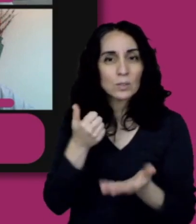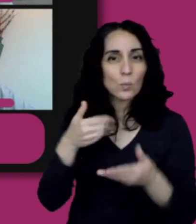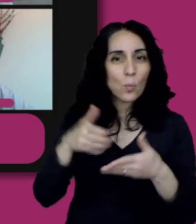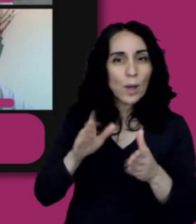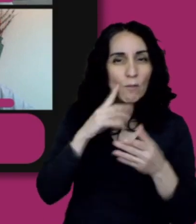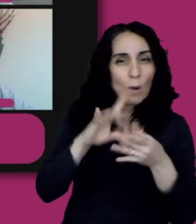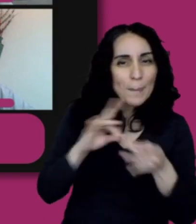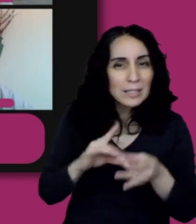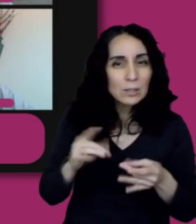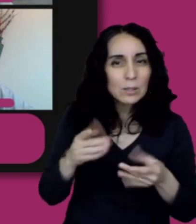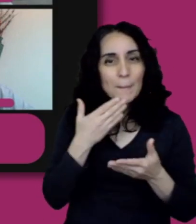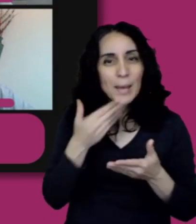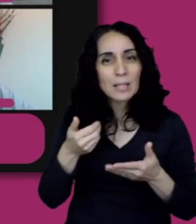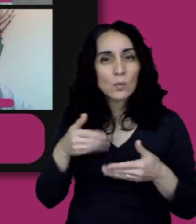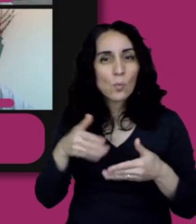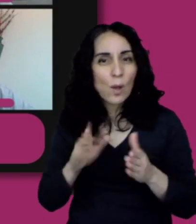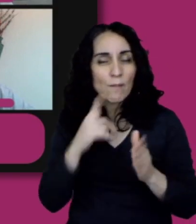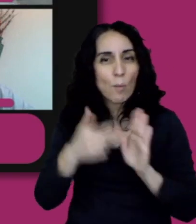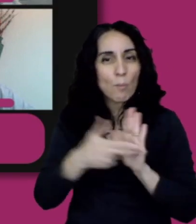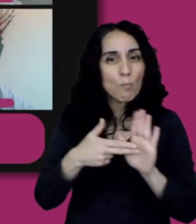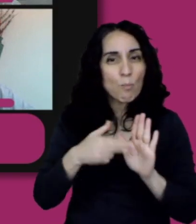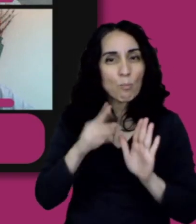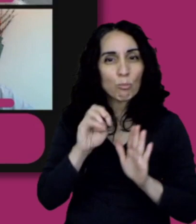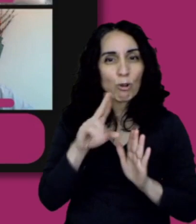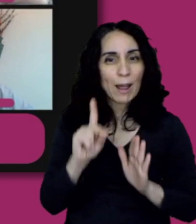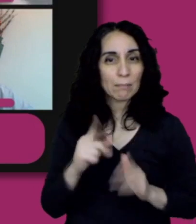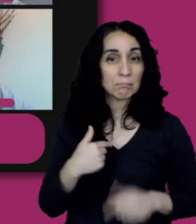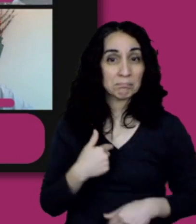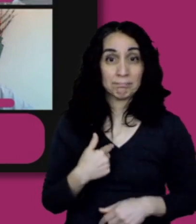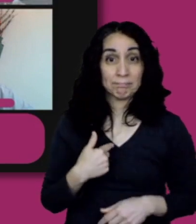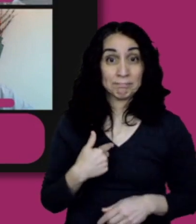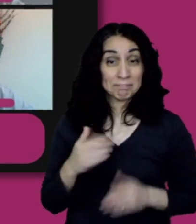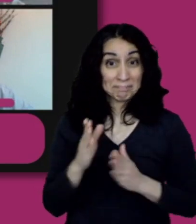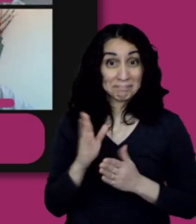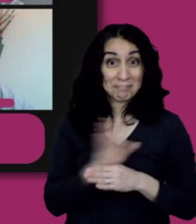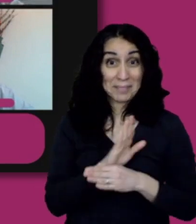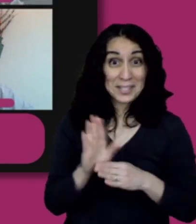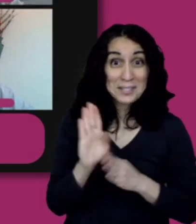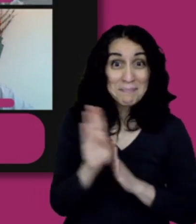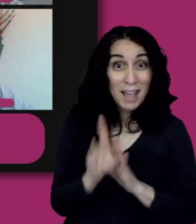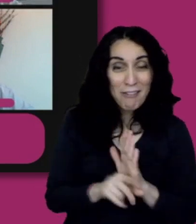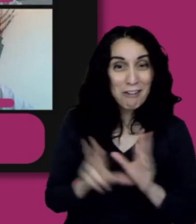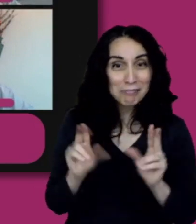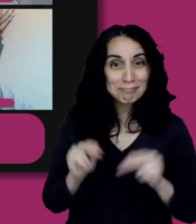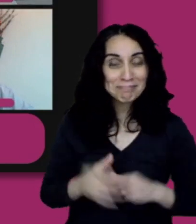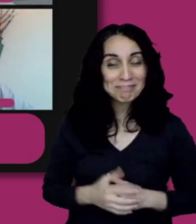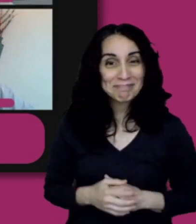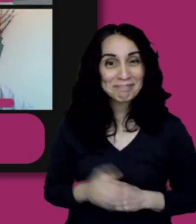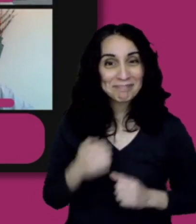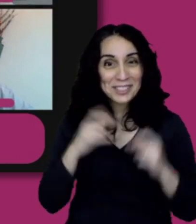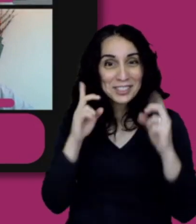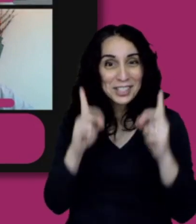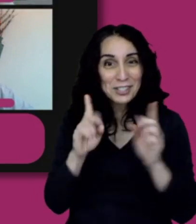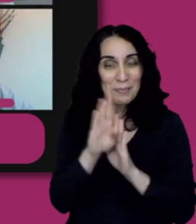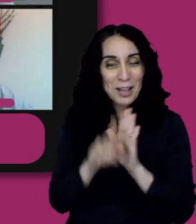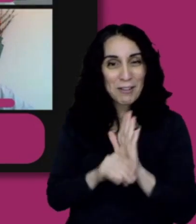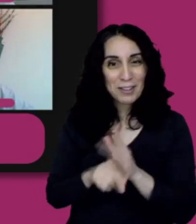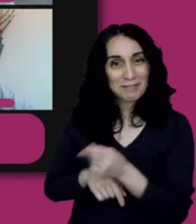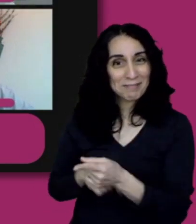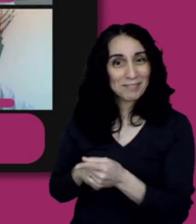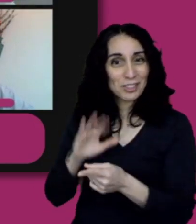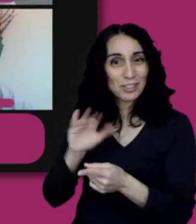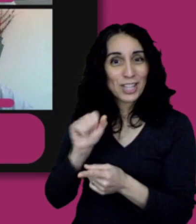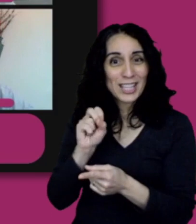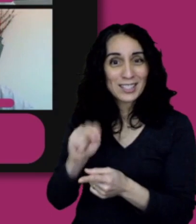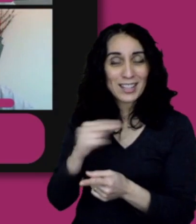the best way to message and brand. And it's, you know, I don't come from a business background. I come from an educational background.